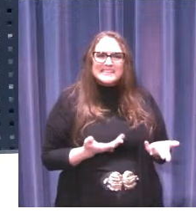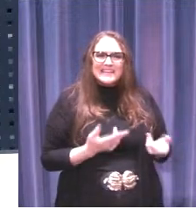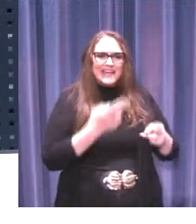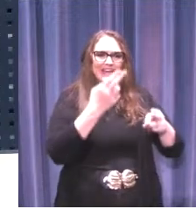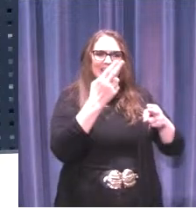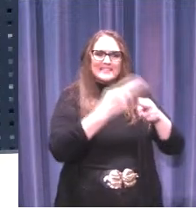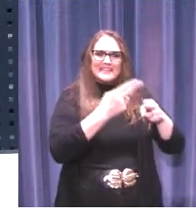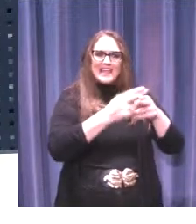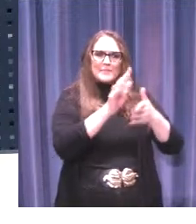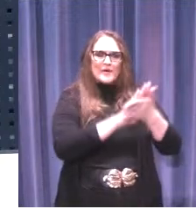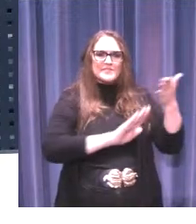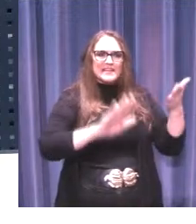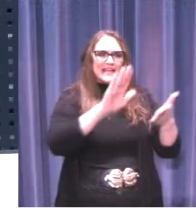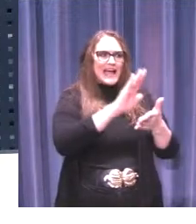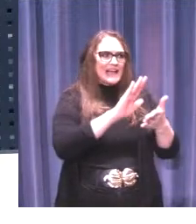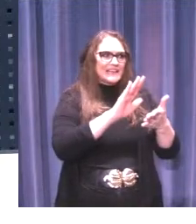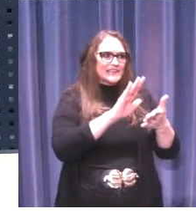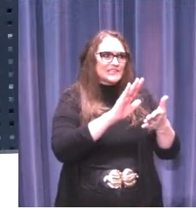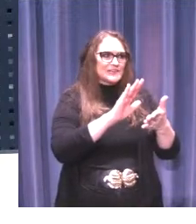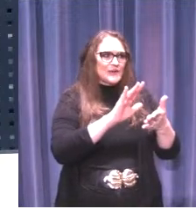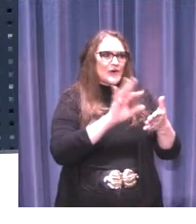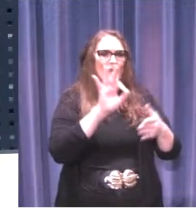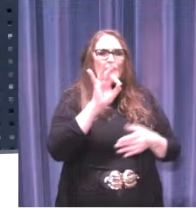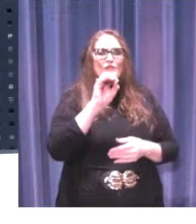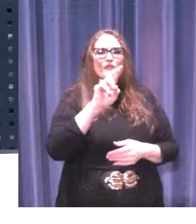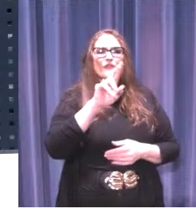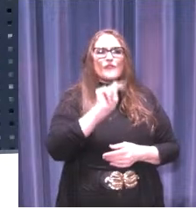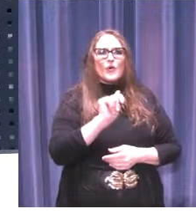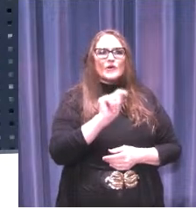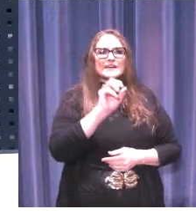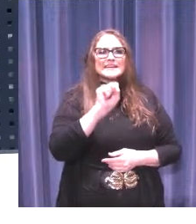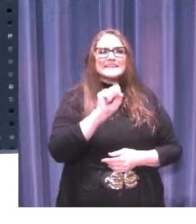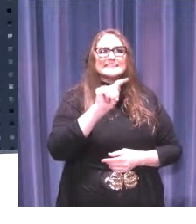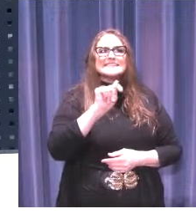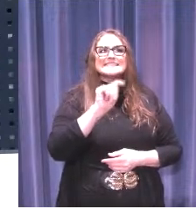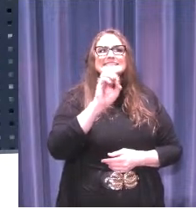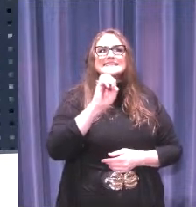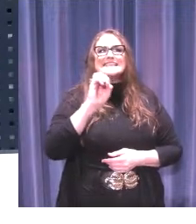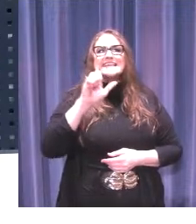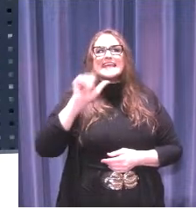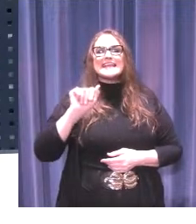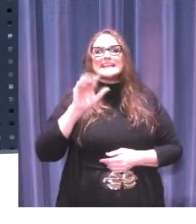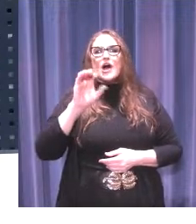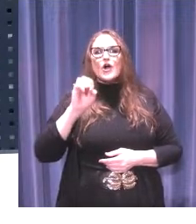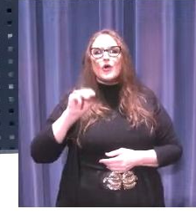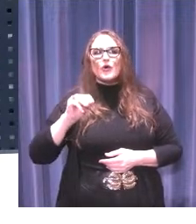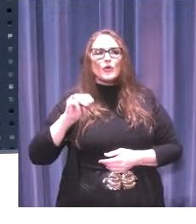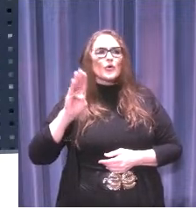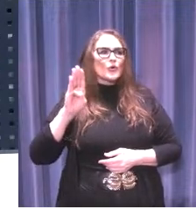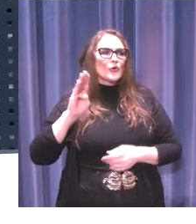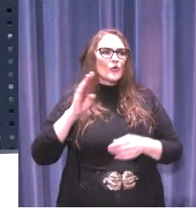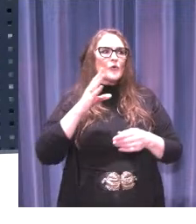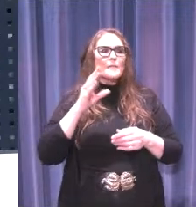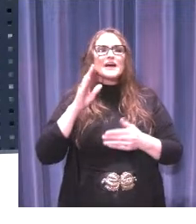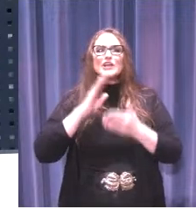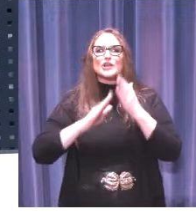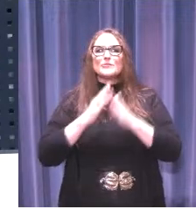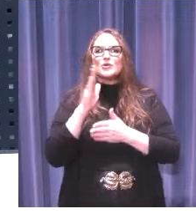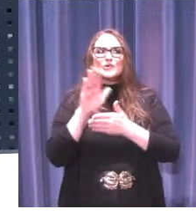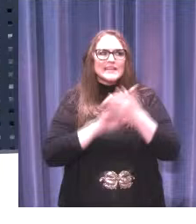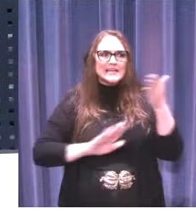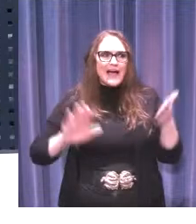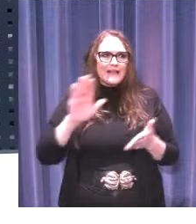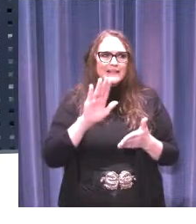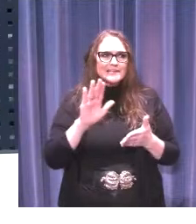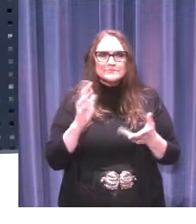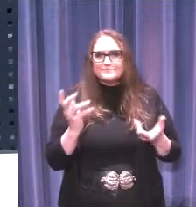of the college was Fort Steilacoom Community College. So